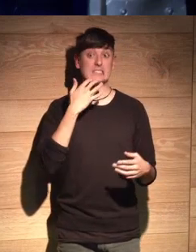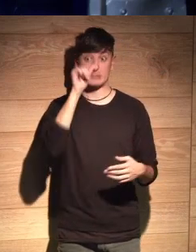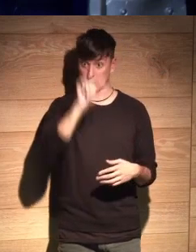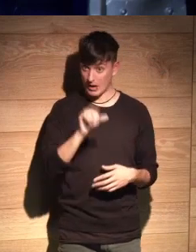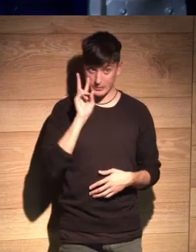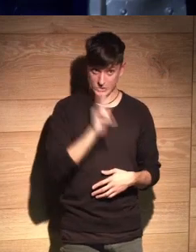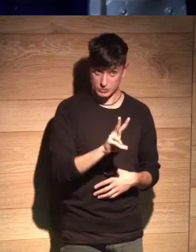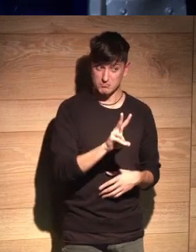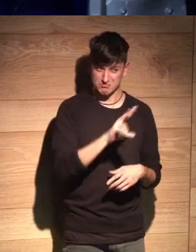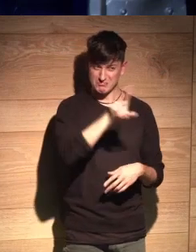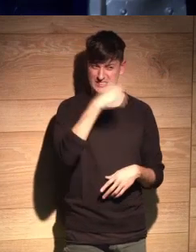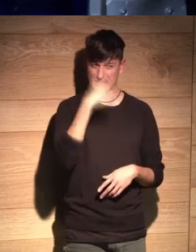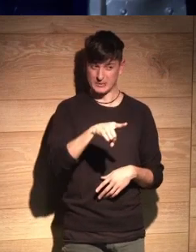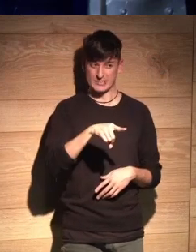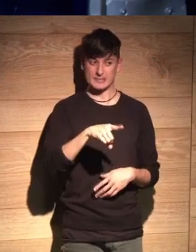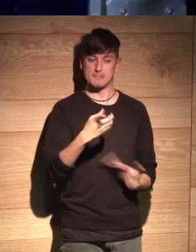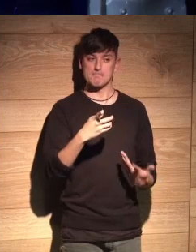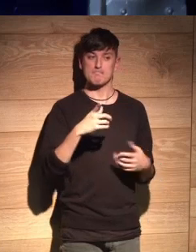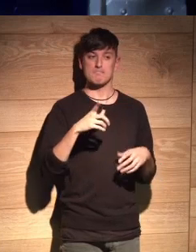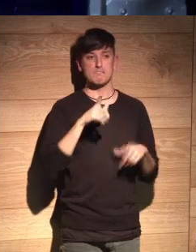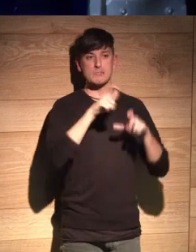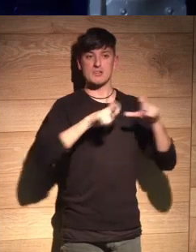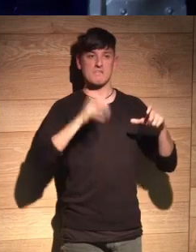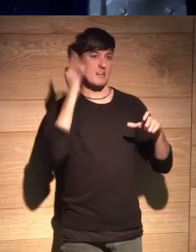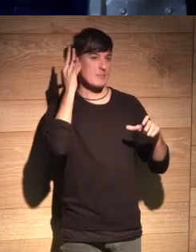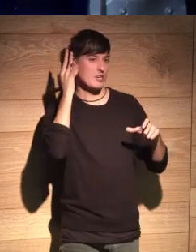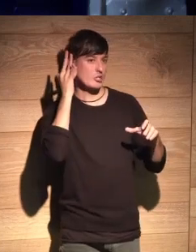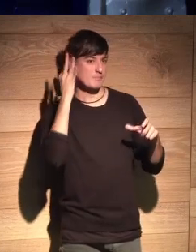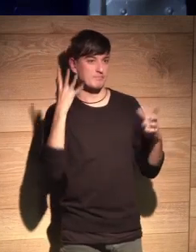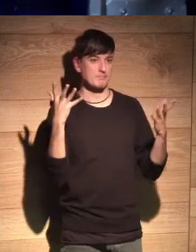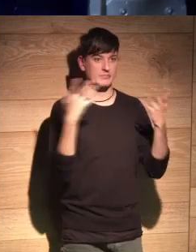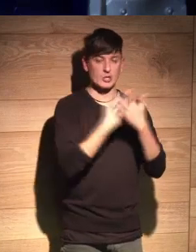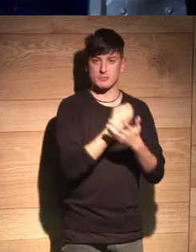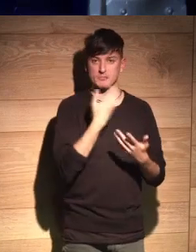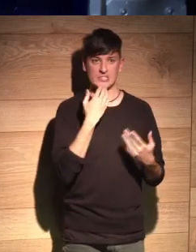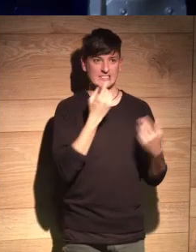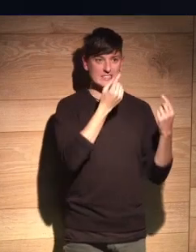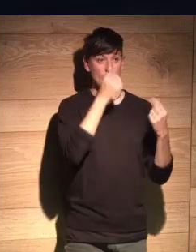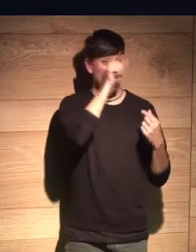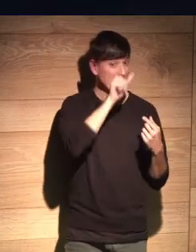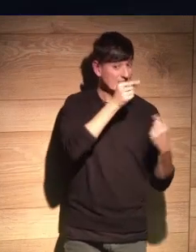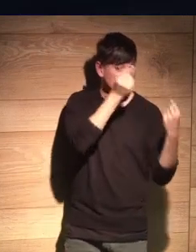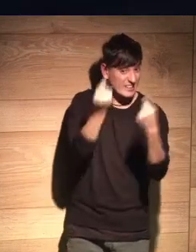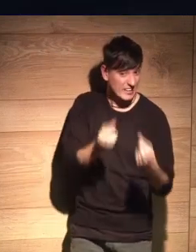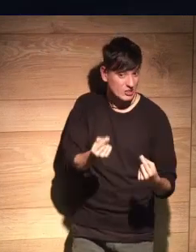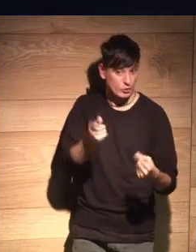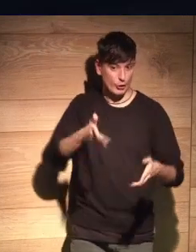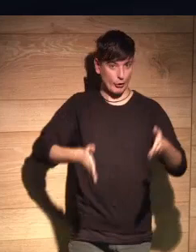seen Blade Runner, you know that the female actors are replicants, and replicants that were designed by